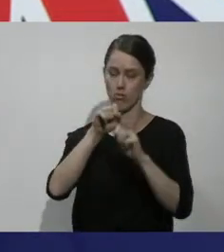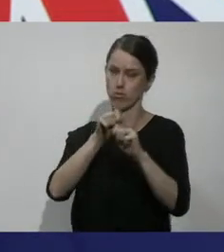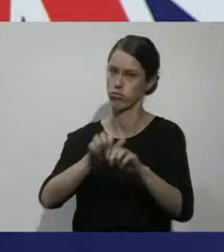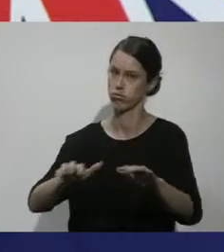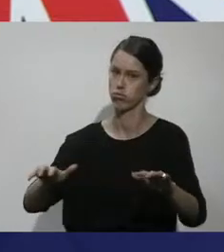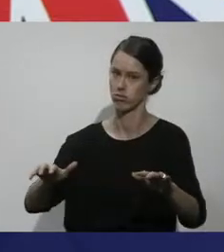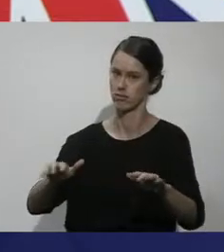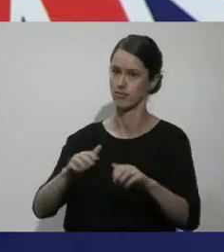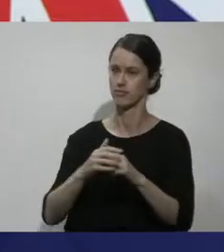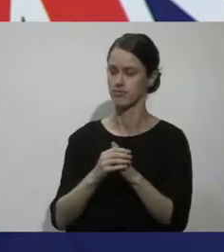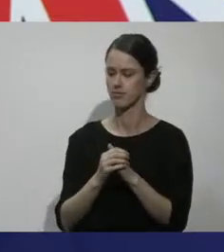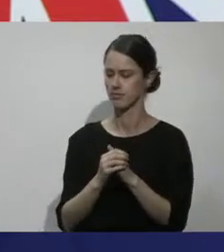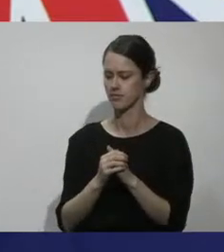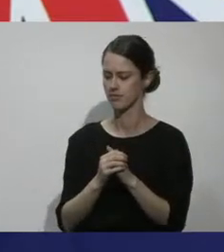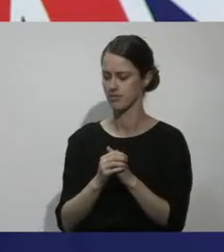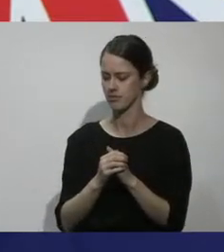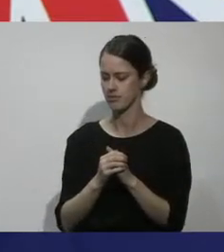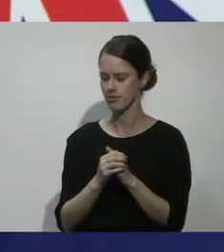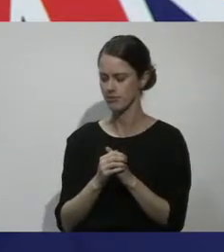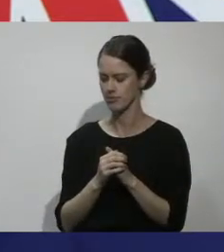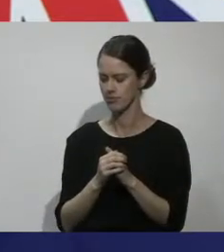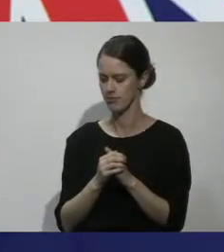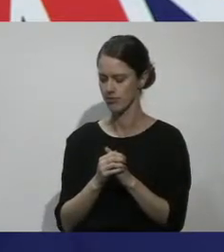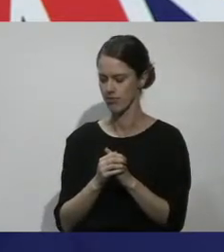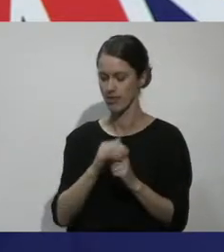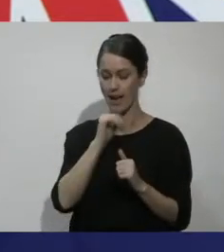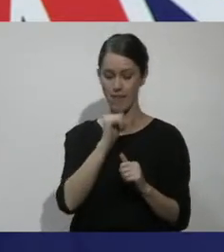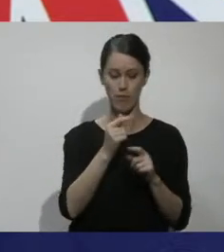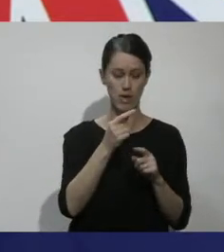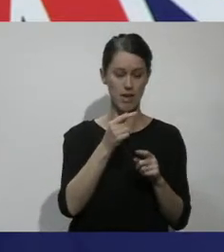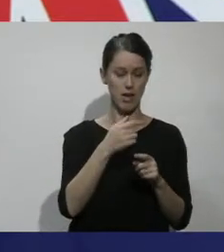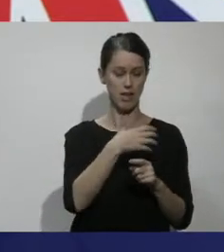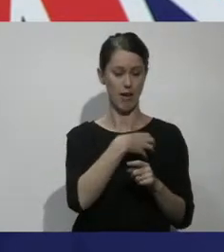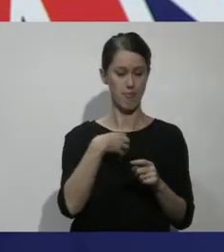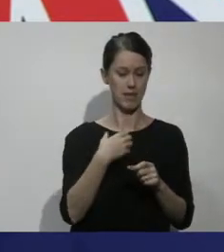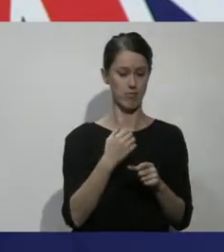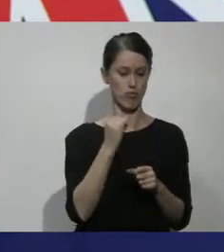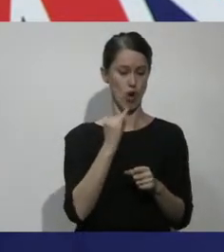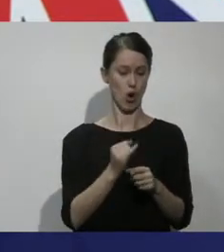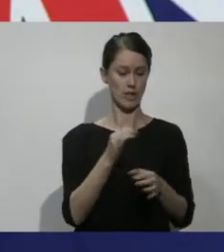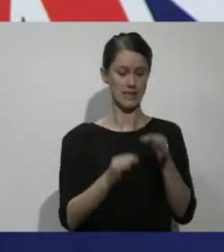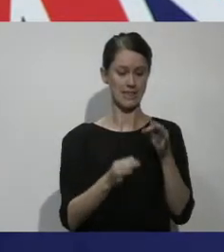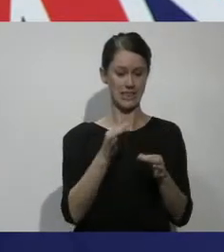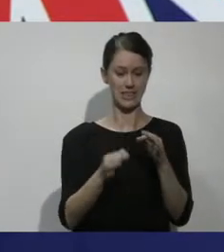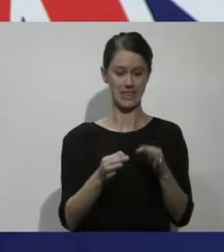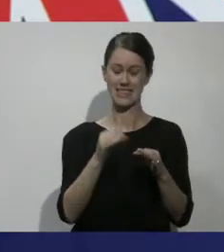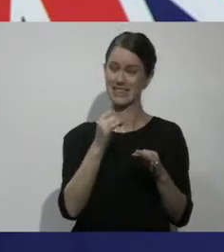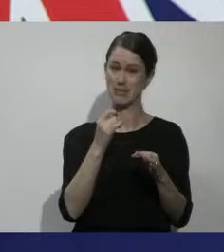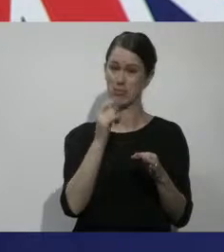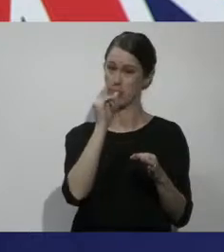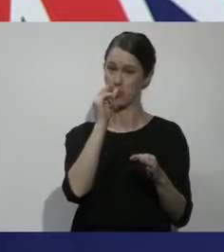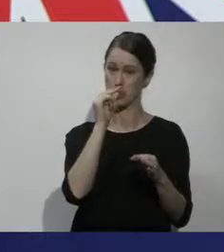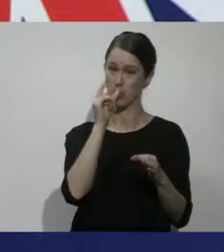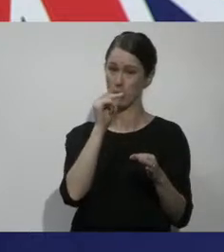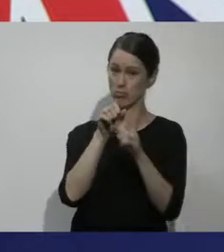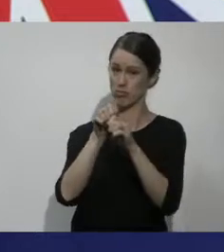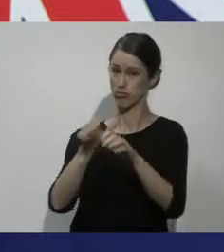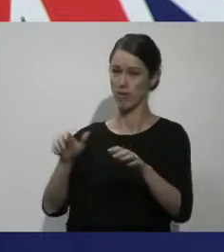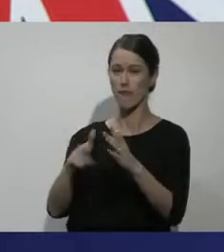and particularly in terms of how long, as a consequence of the wrong move, you can spend with restrictions. And